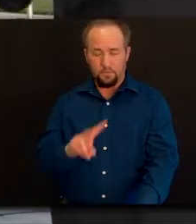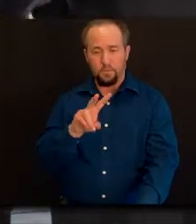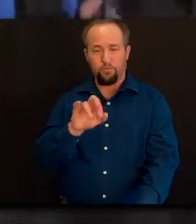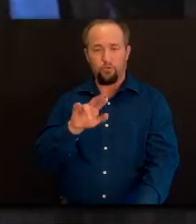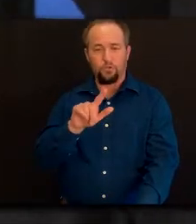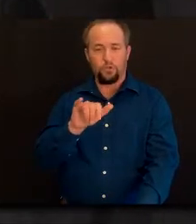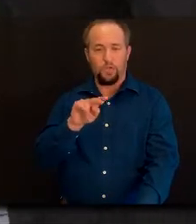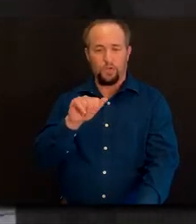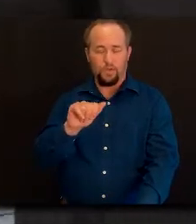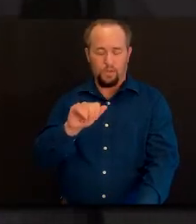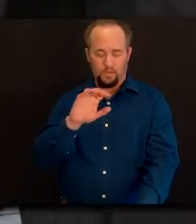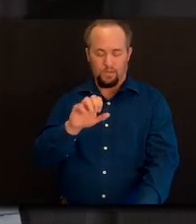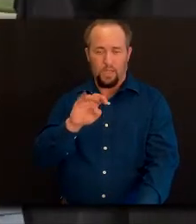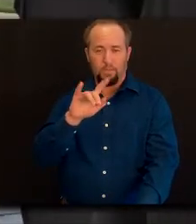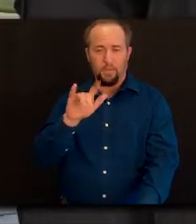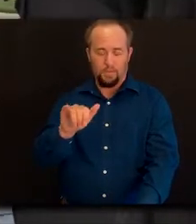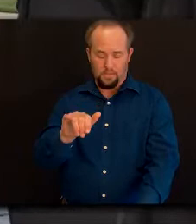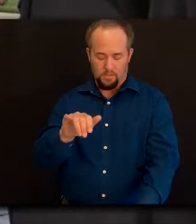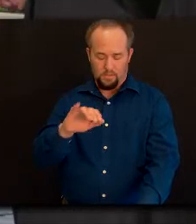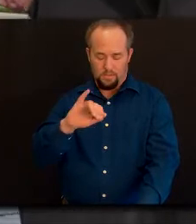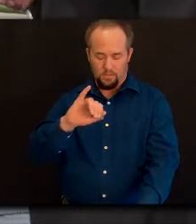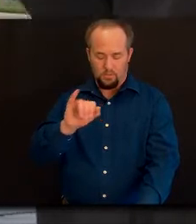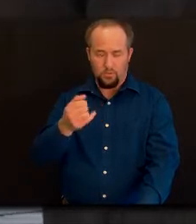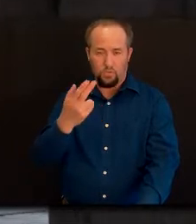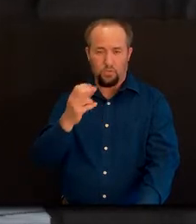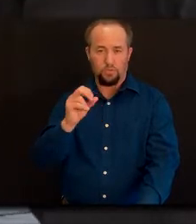Virginia Emily Johnson.